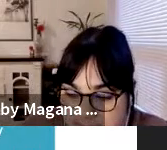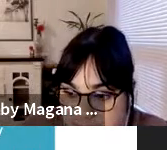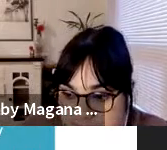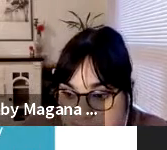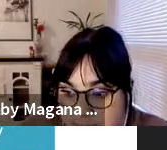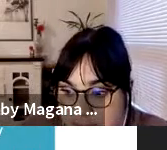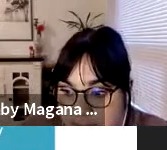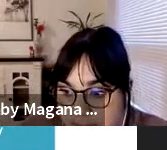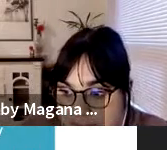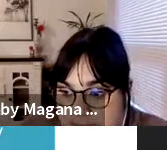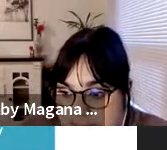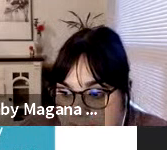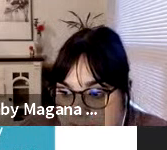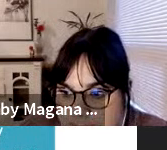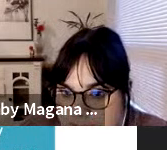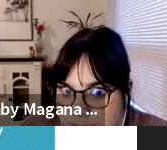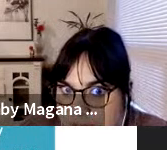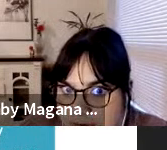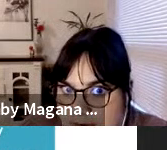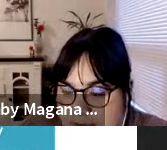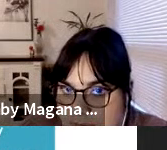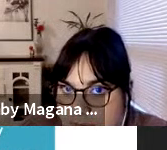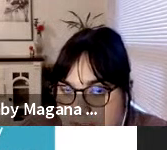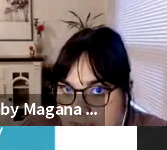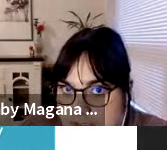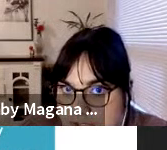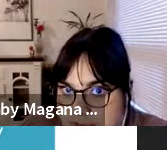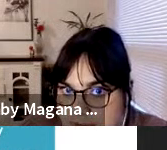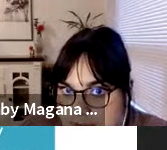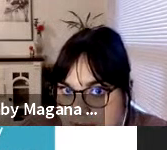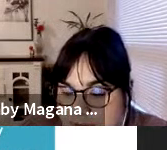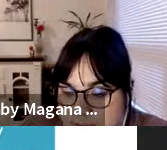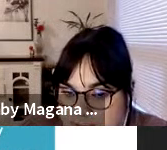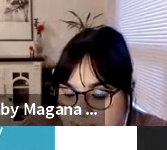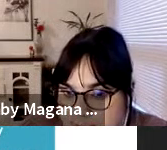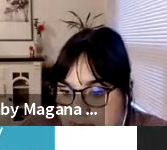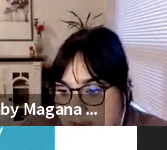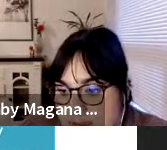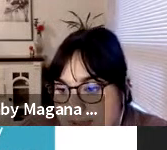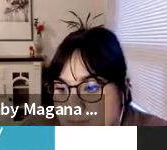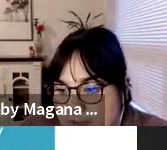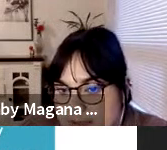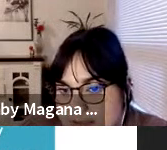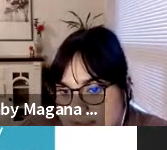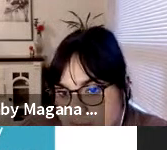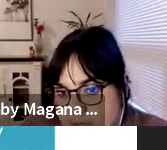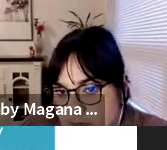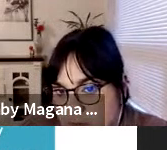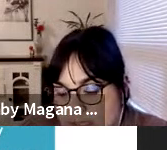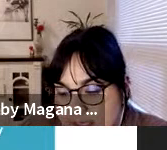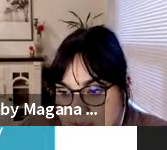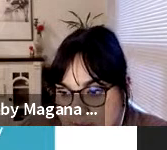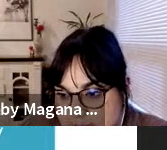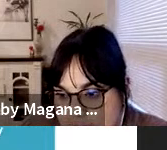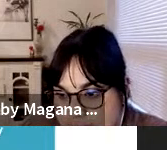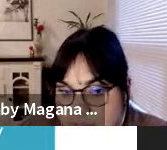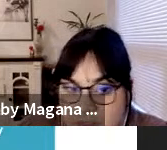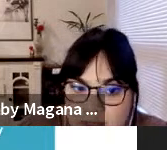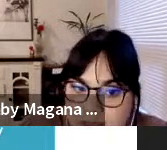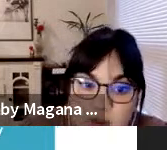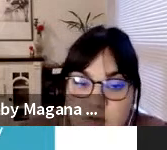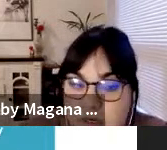track of time, and then somebody who might also be willing to share their screen, as well as somebody who can take